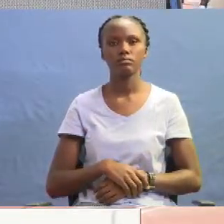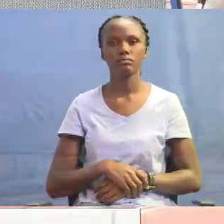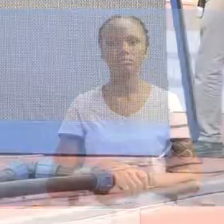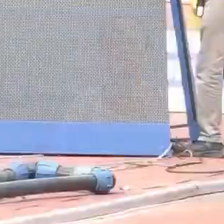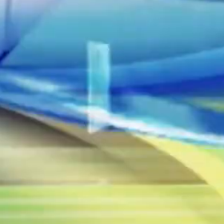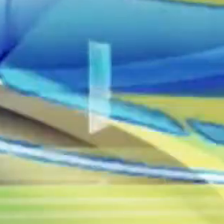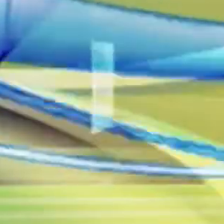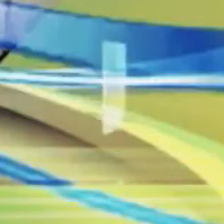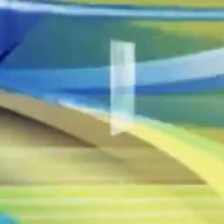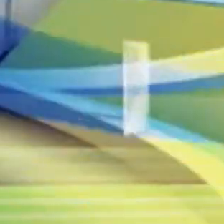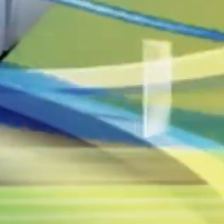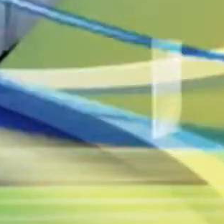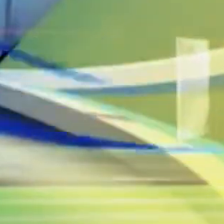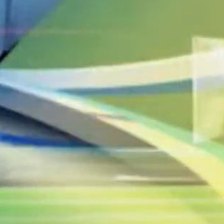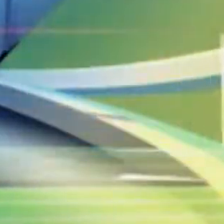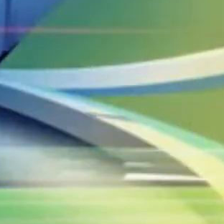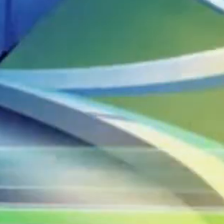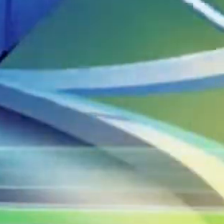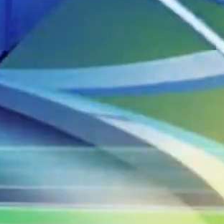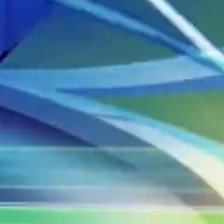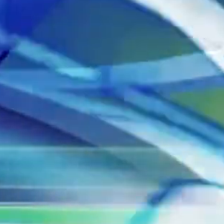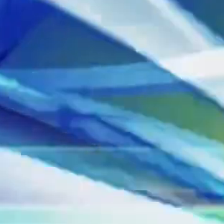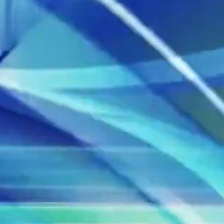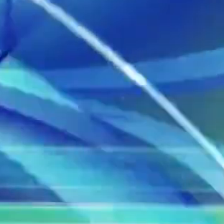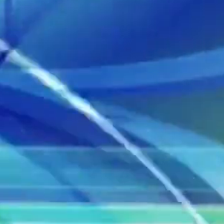Stadium, Nairobi.